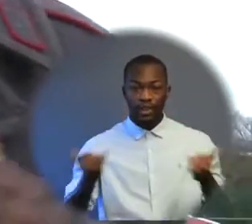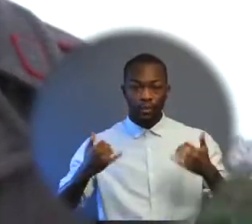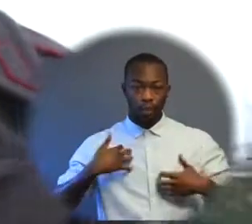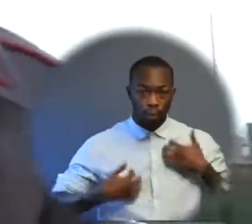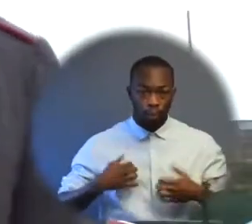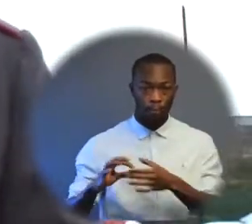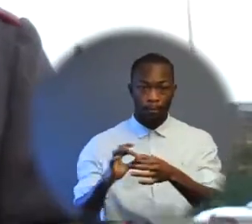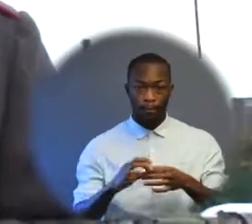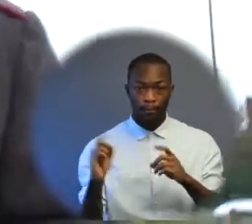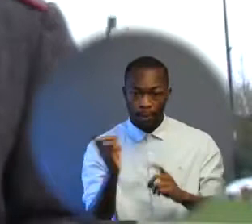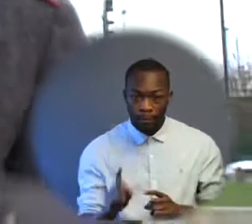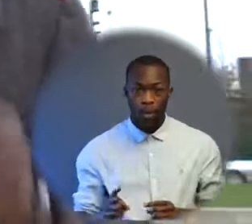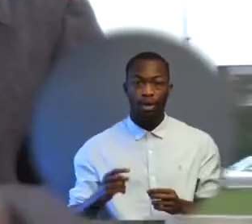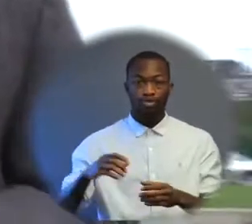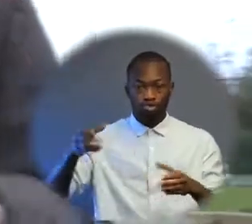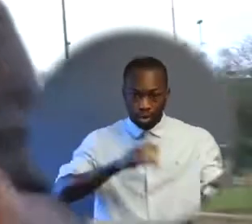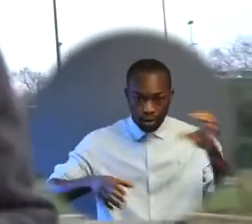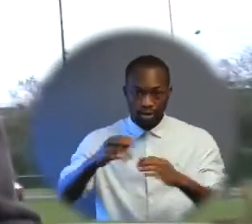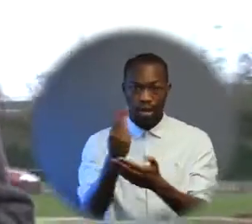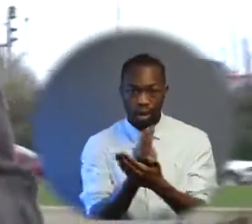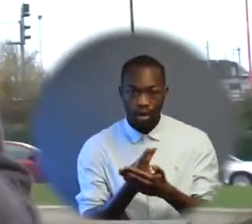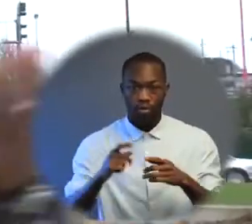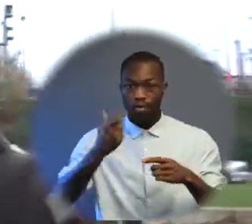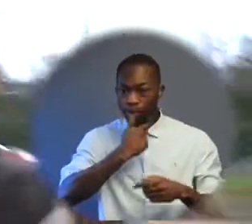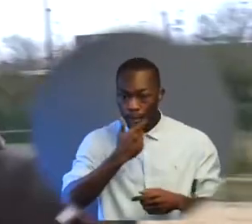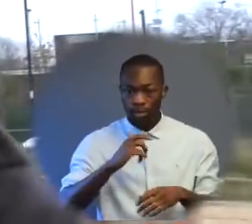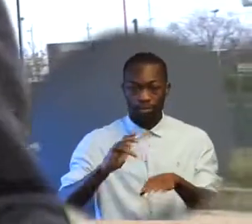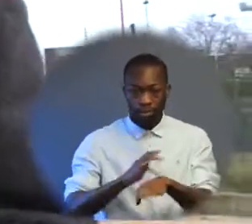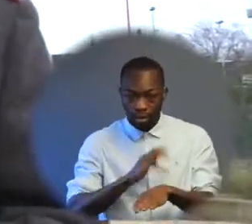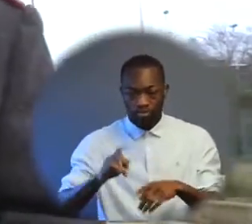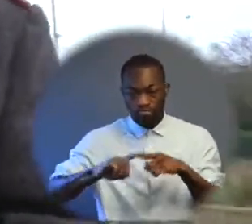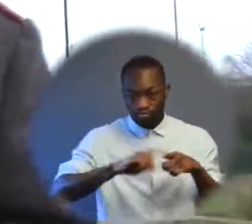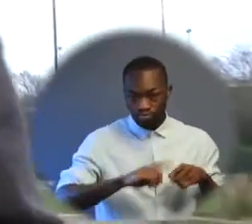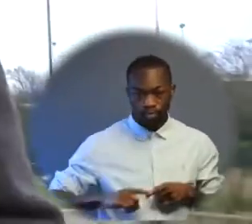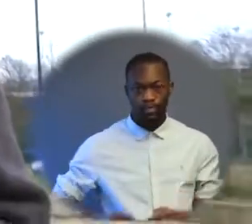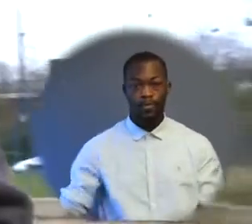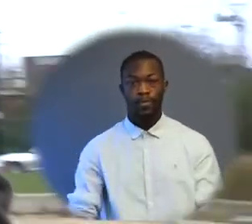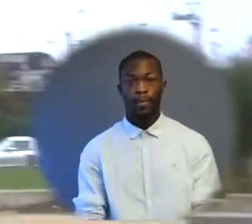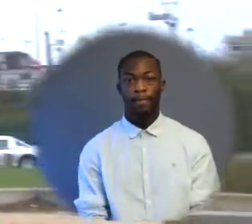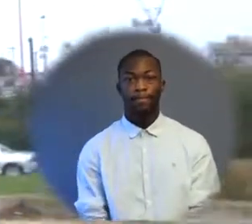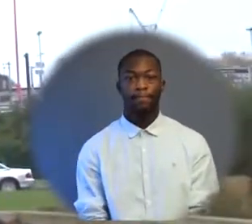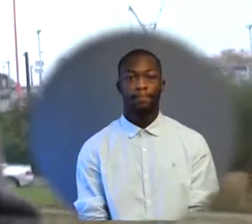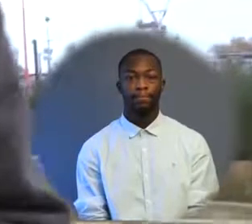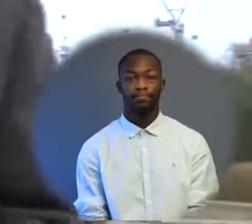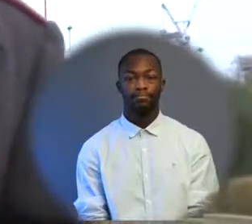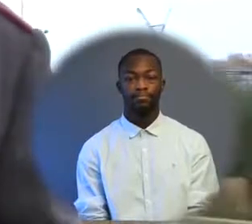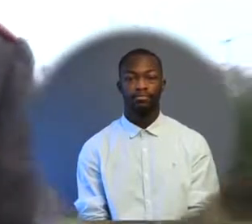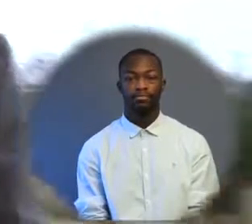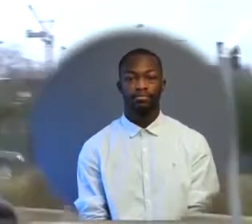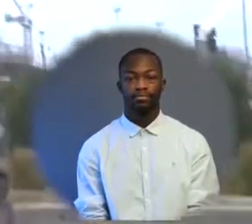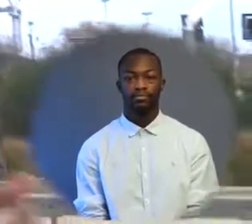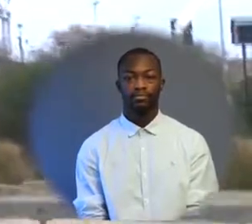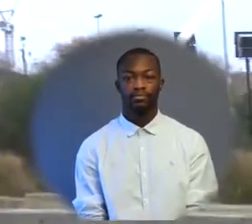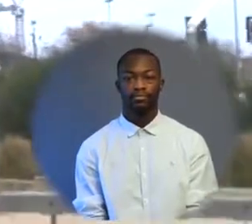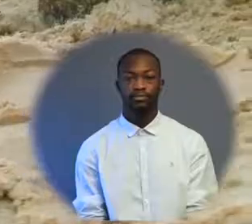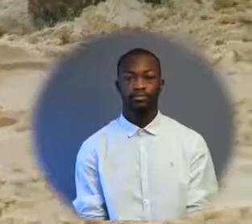SMASHfestUK is a 9-day festival driven by entertainment, engaging people through science, arts, music, comedy, immersive theatre,